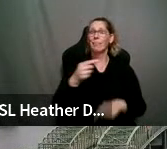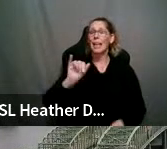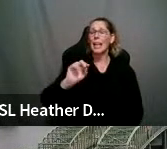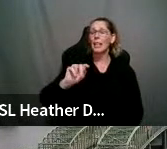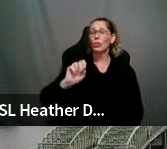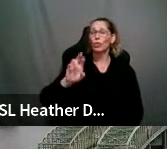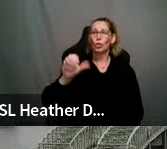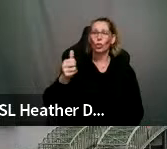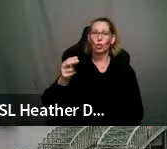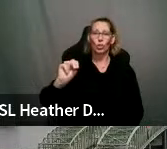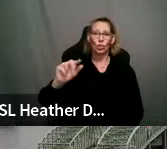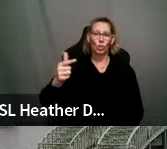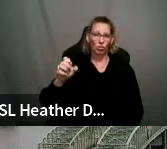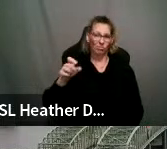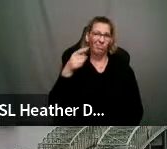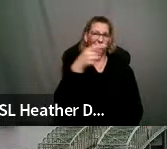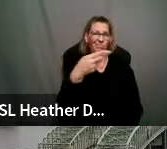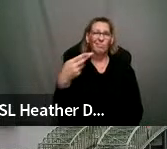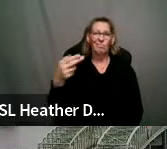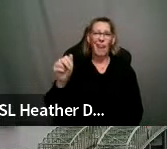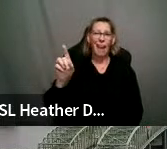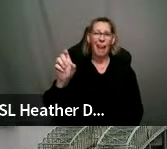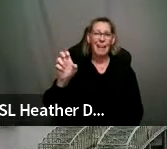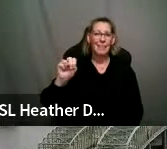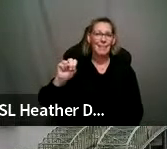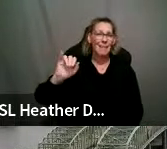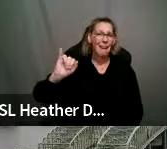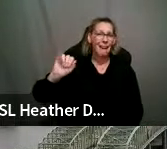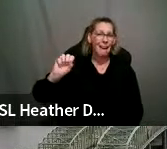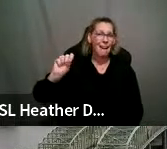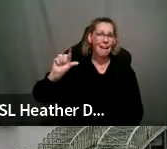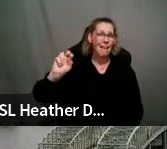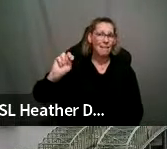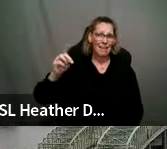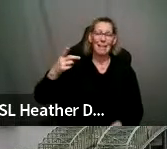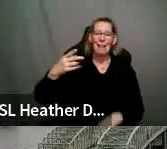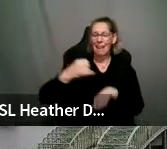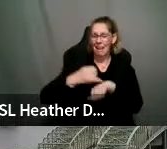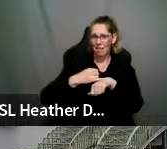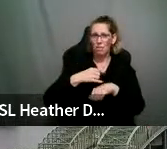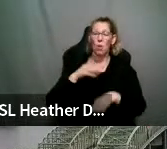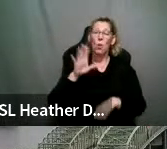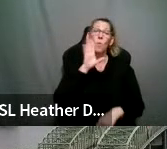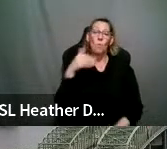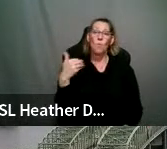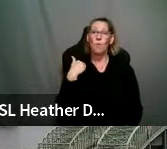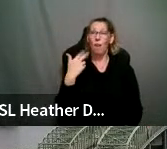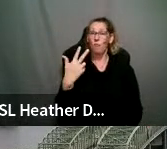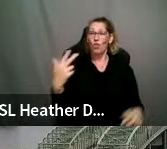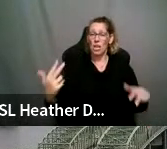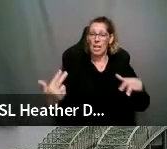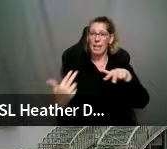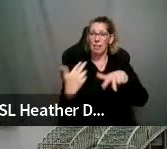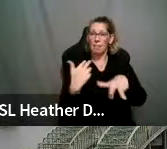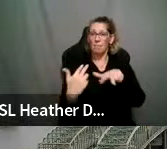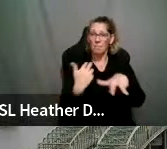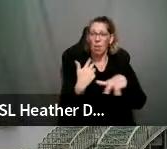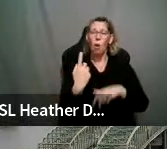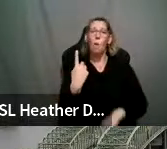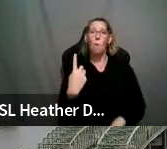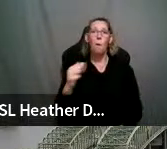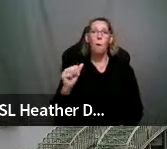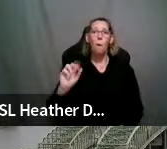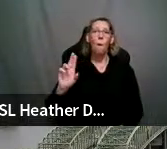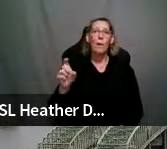Island. And then the bridges will have 3 through lanes with 1 auxiliary lane in each